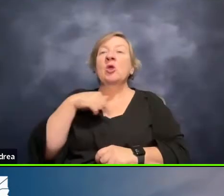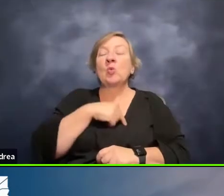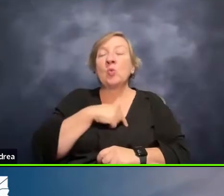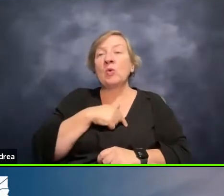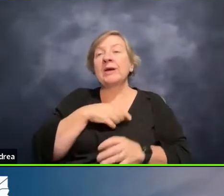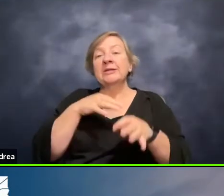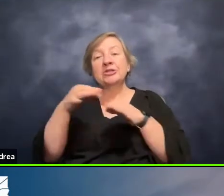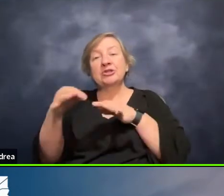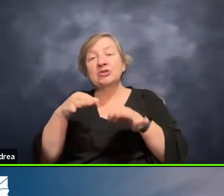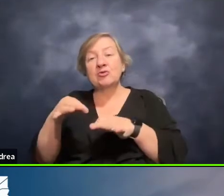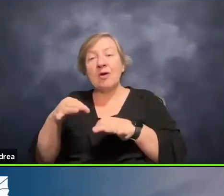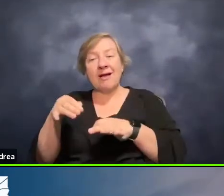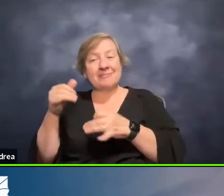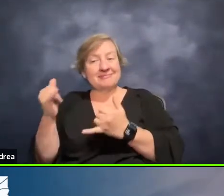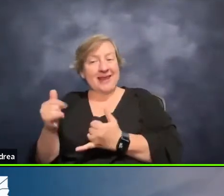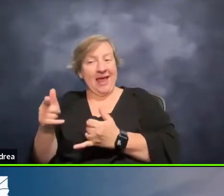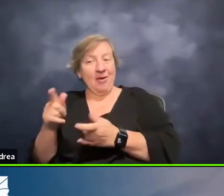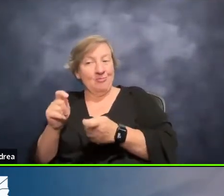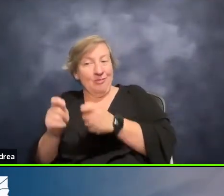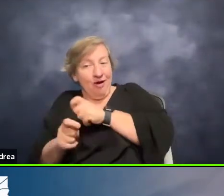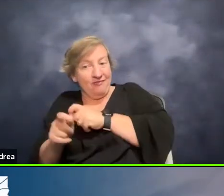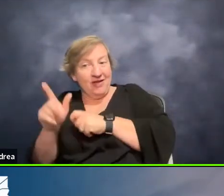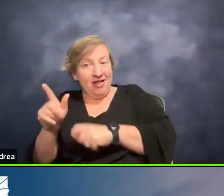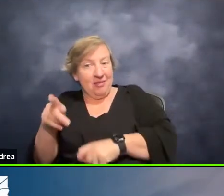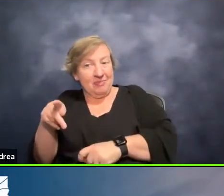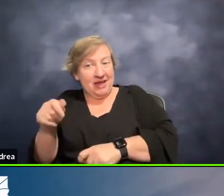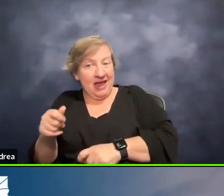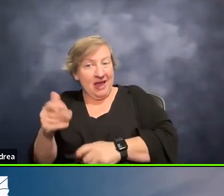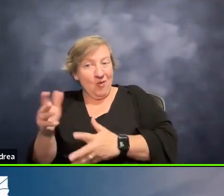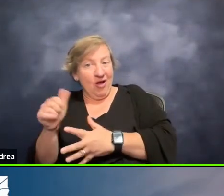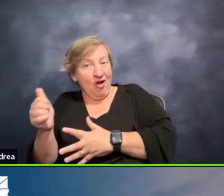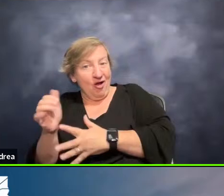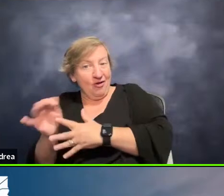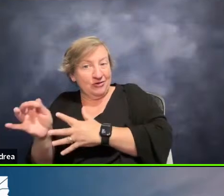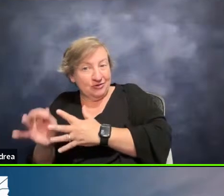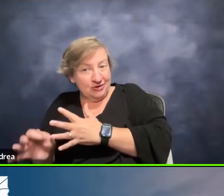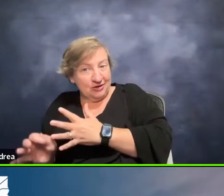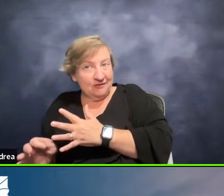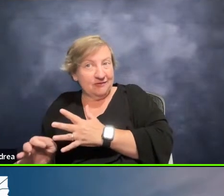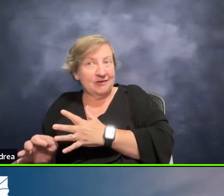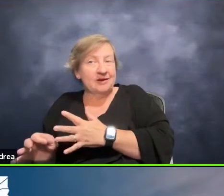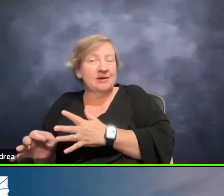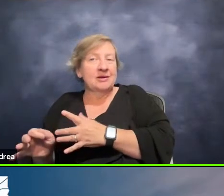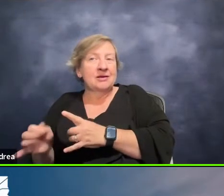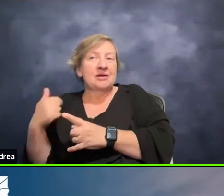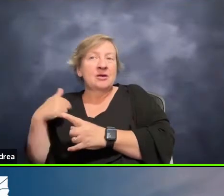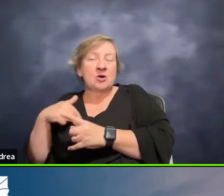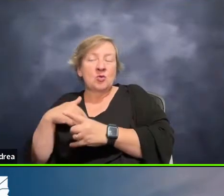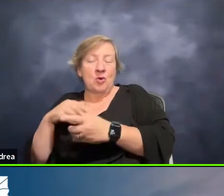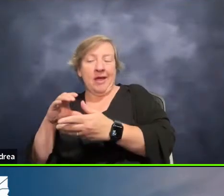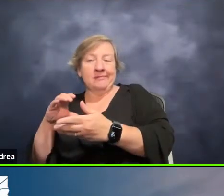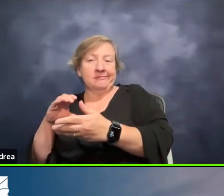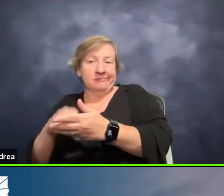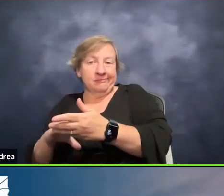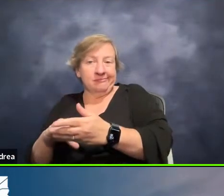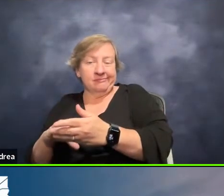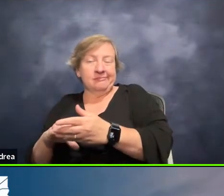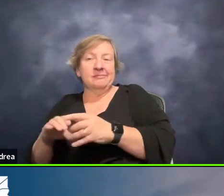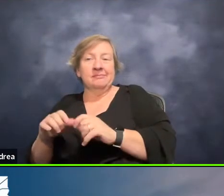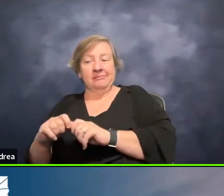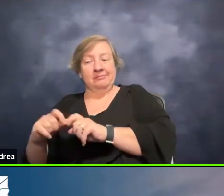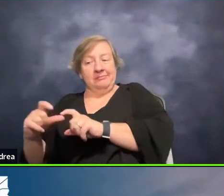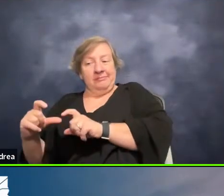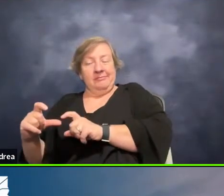what the modified LPA is, what that alternative is, we have some call out boxes